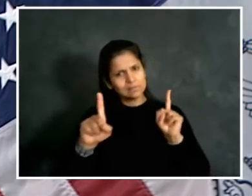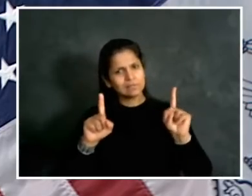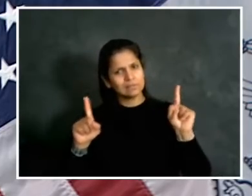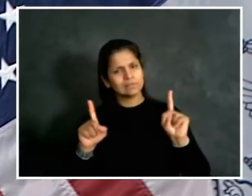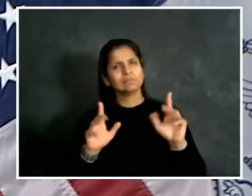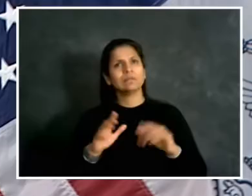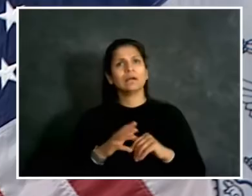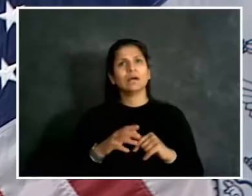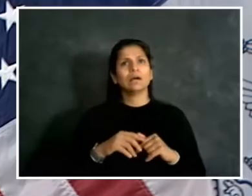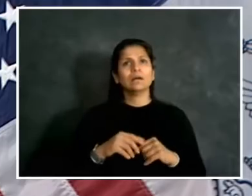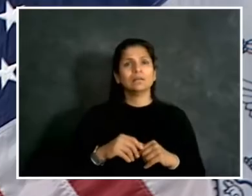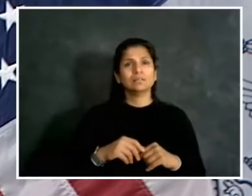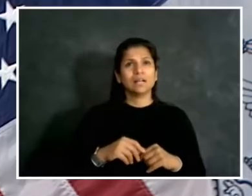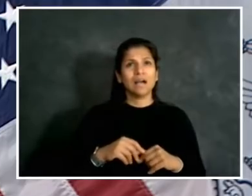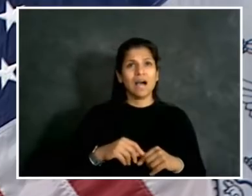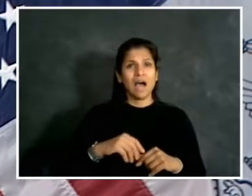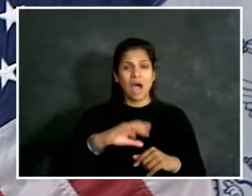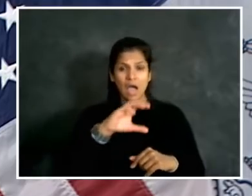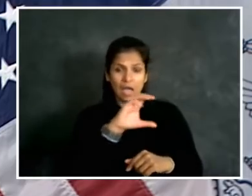So